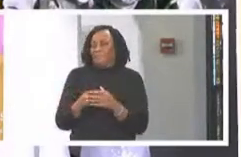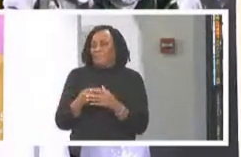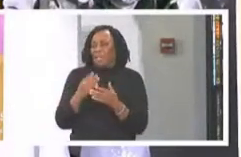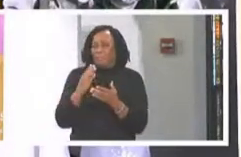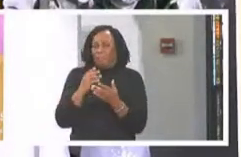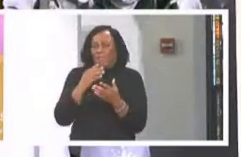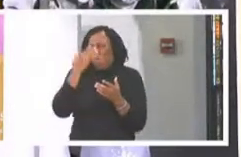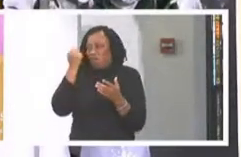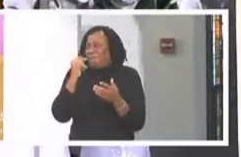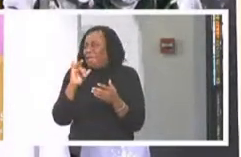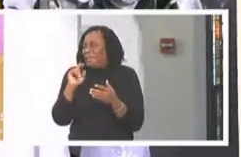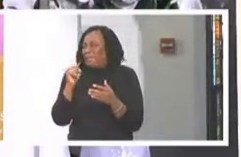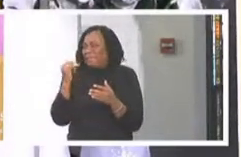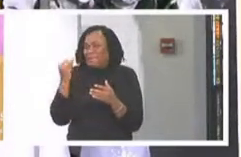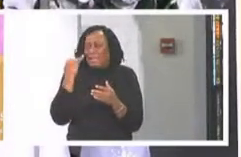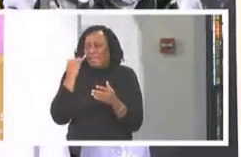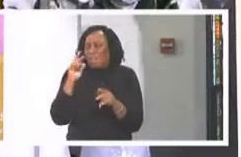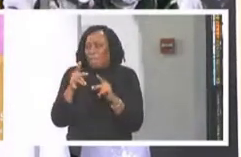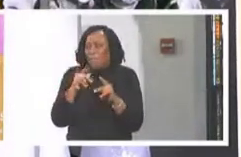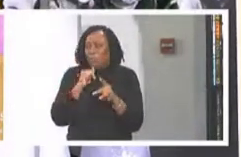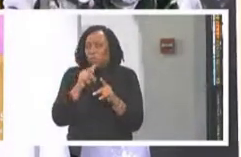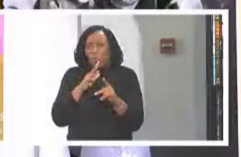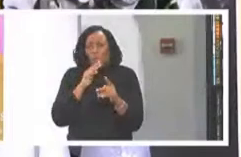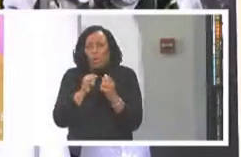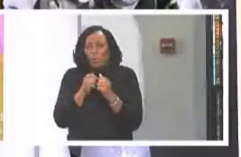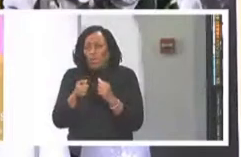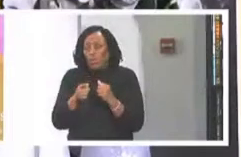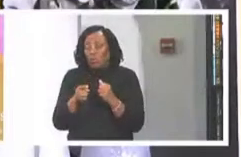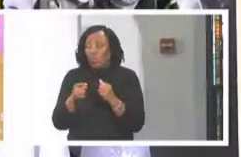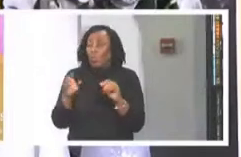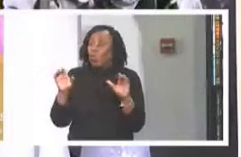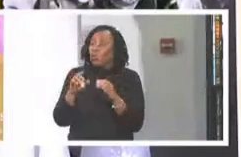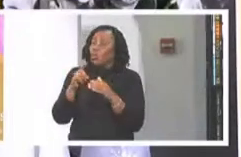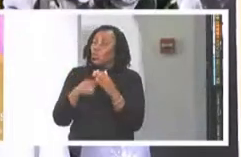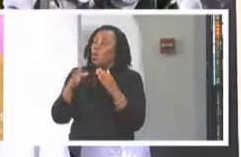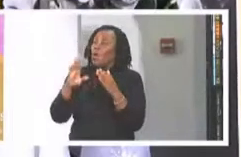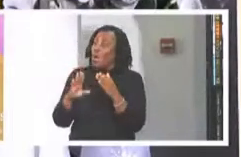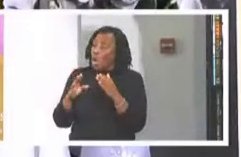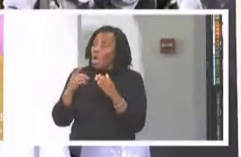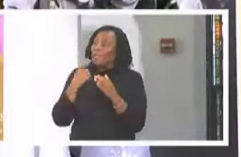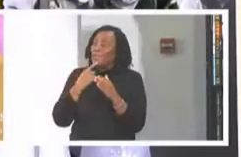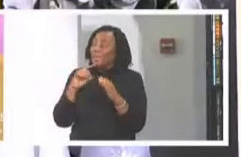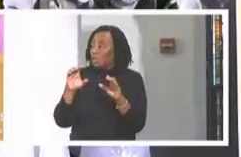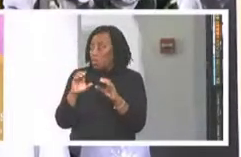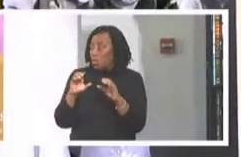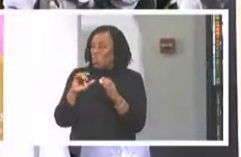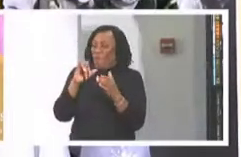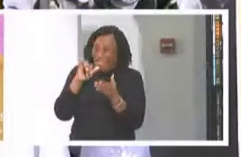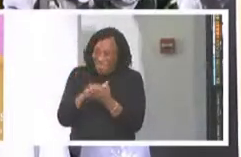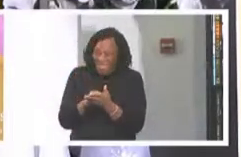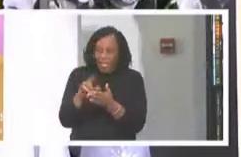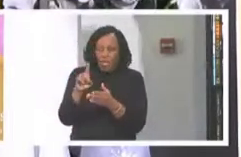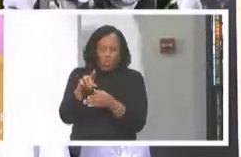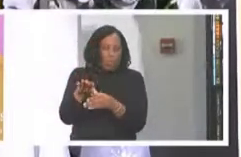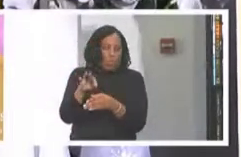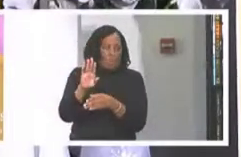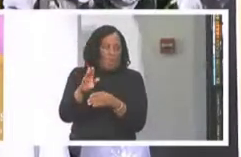think you should do. Do what I tell you to do, and that's where your blessing is.